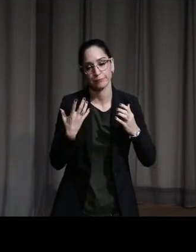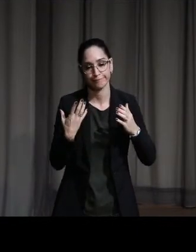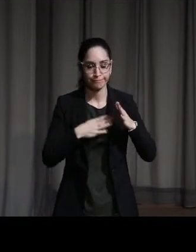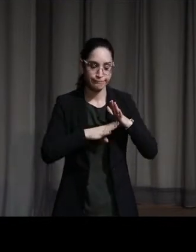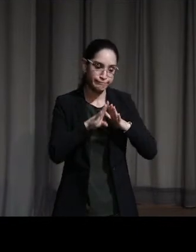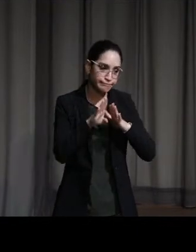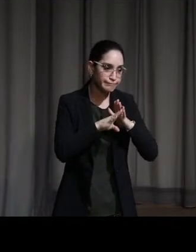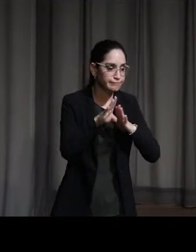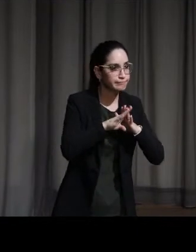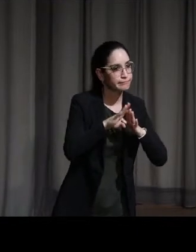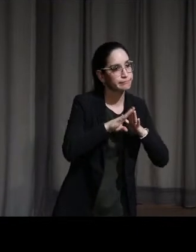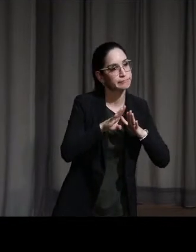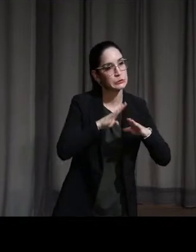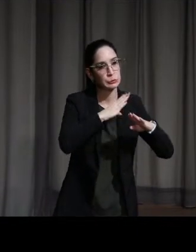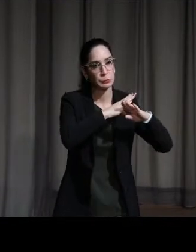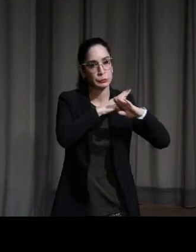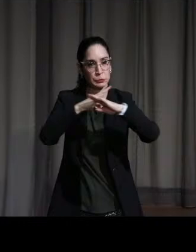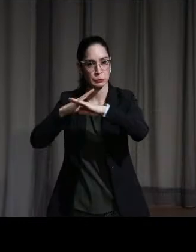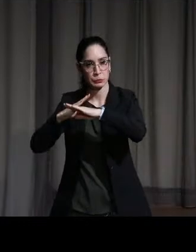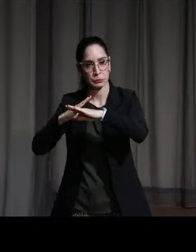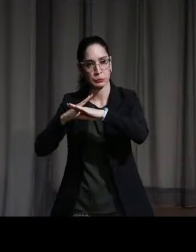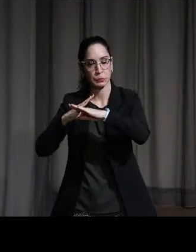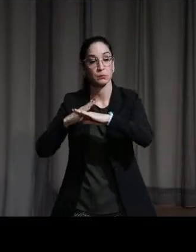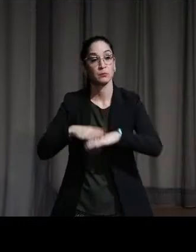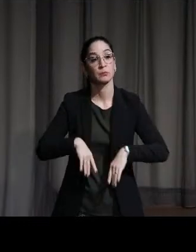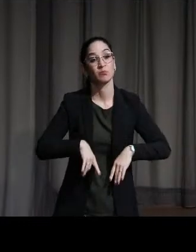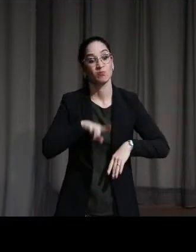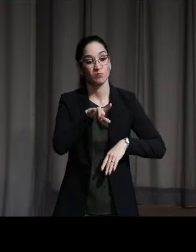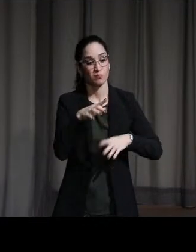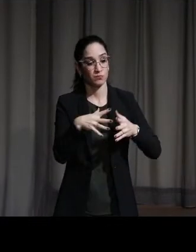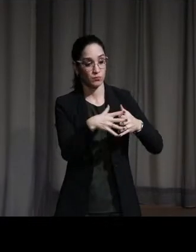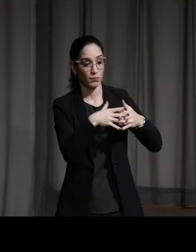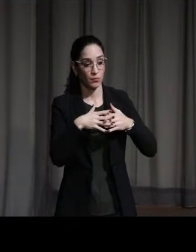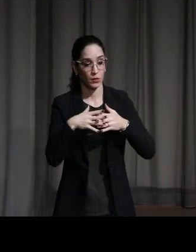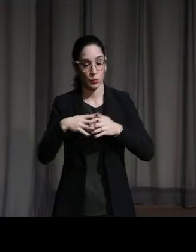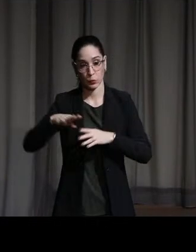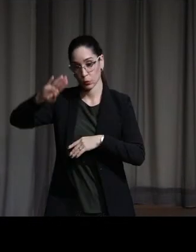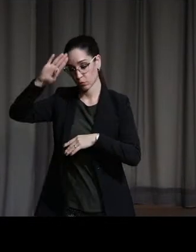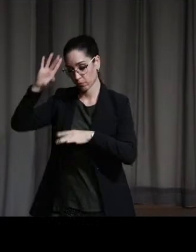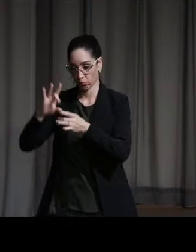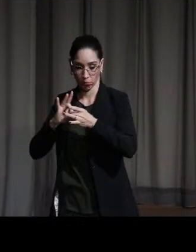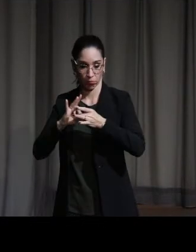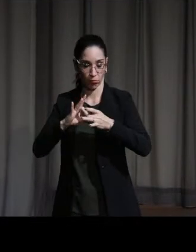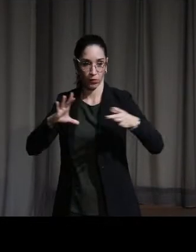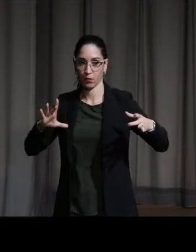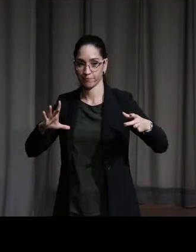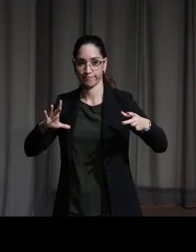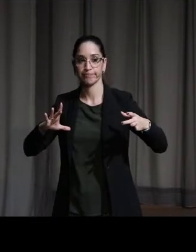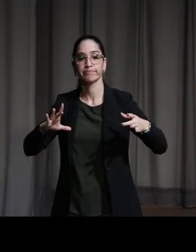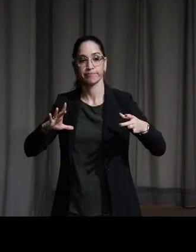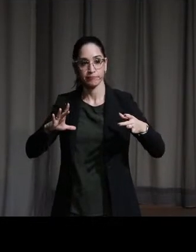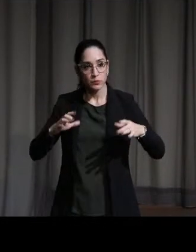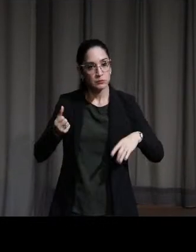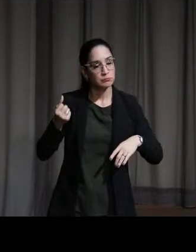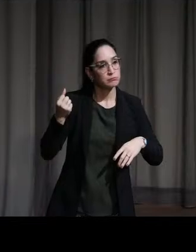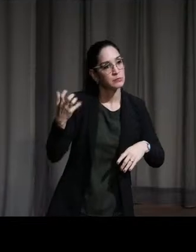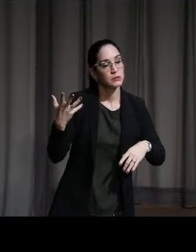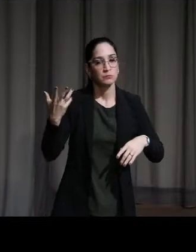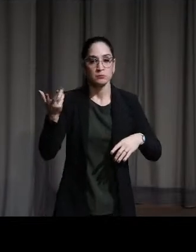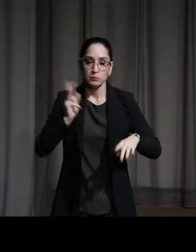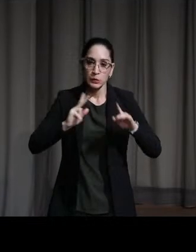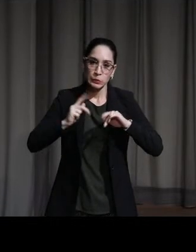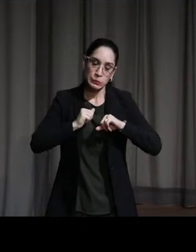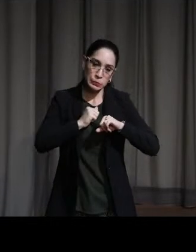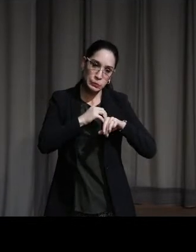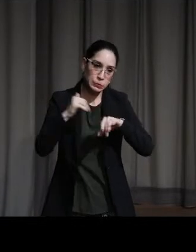ugly breakup with the United States, really difficult tension within Cuban society, the mass exodus of tens